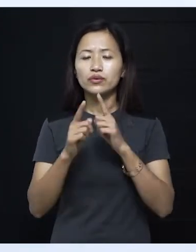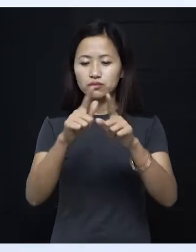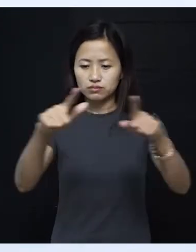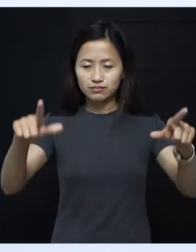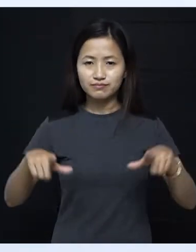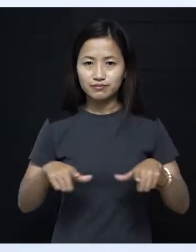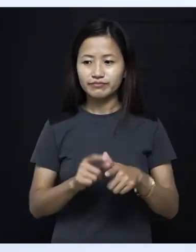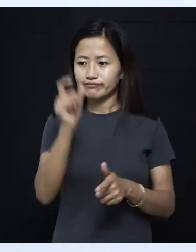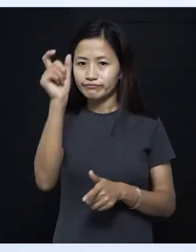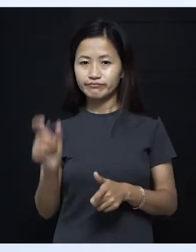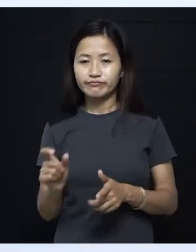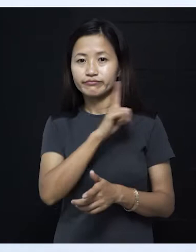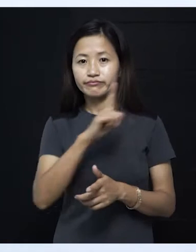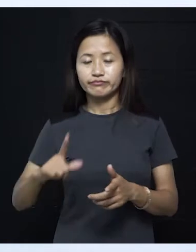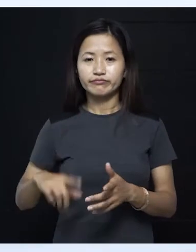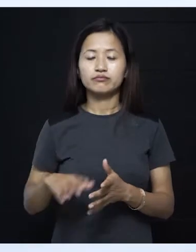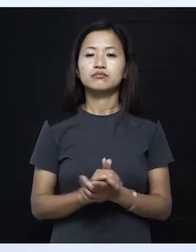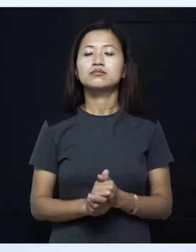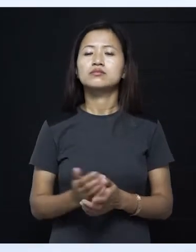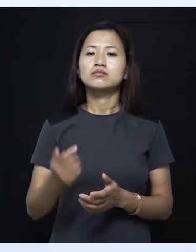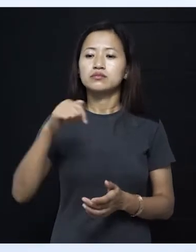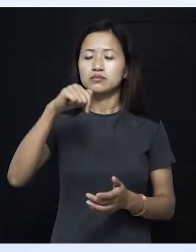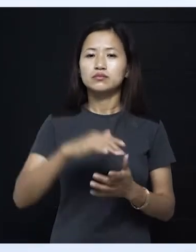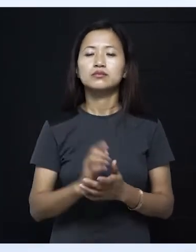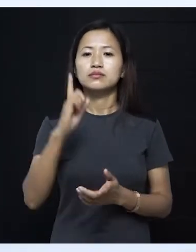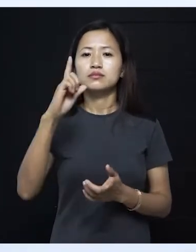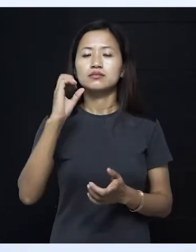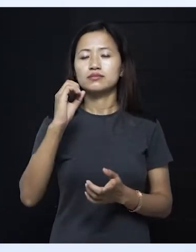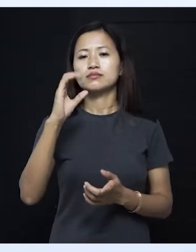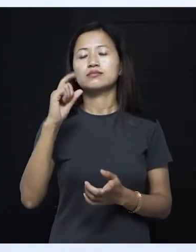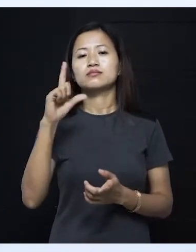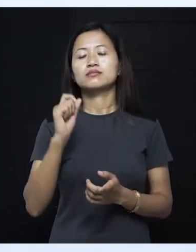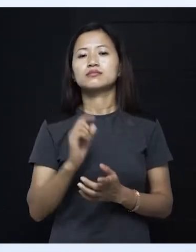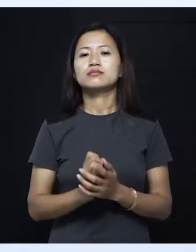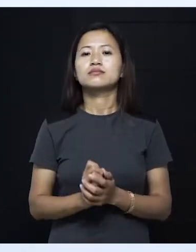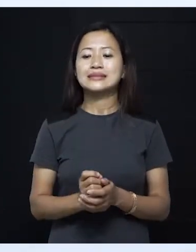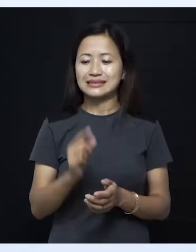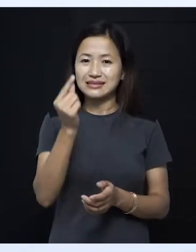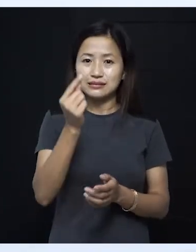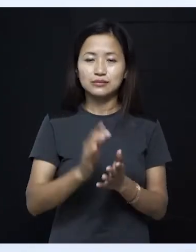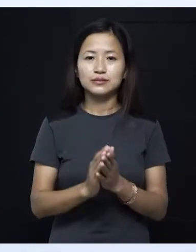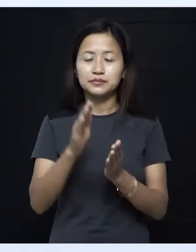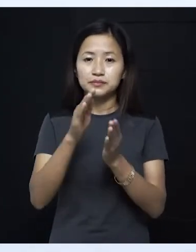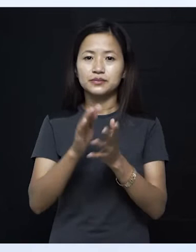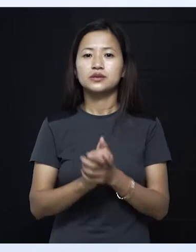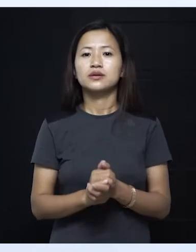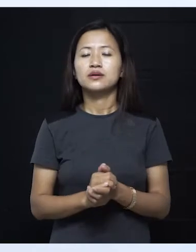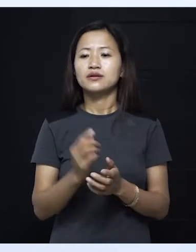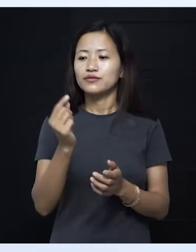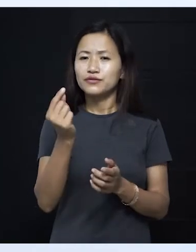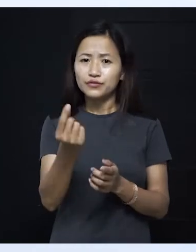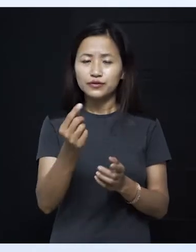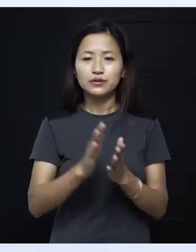landlords. Now coming to the present day, in class 10, we have also done a little bit on, we call it as